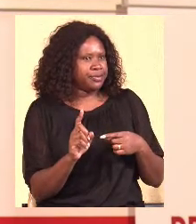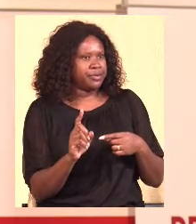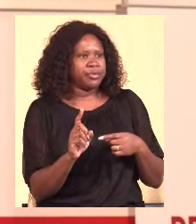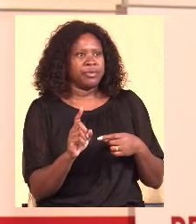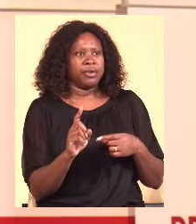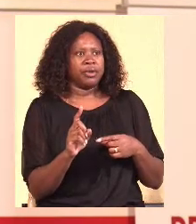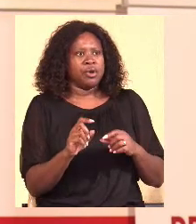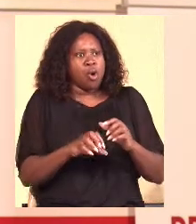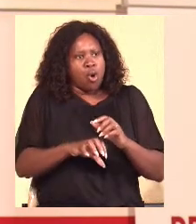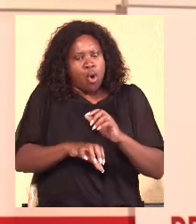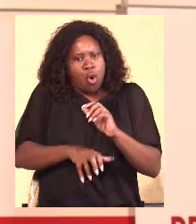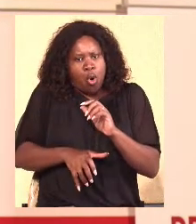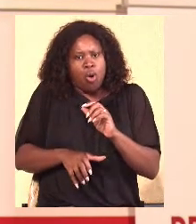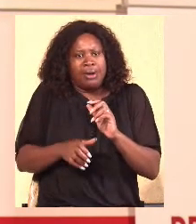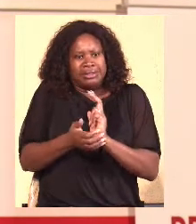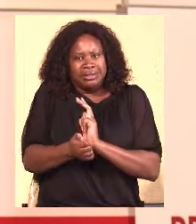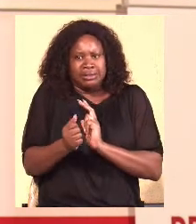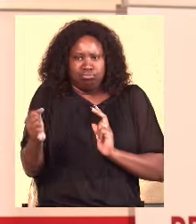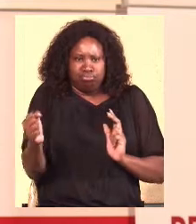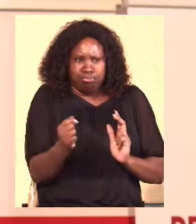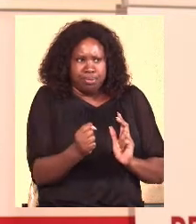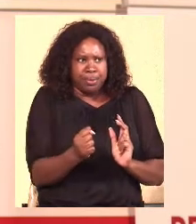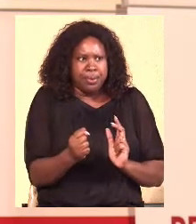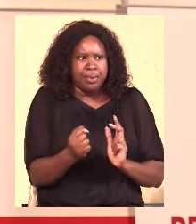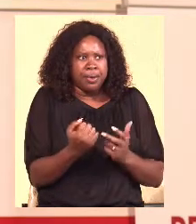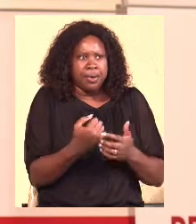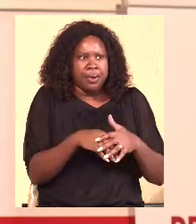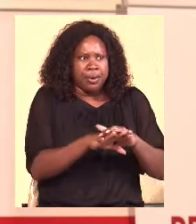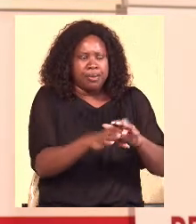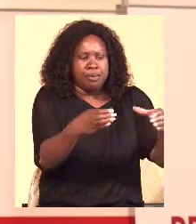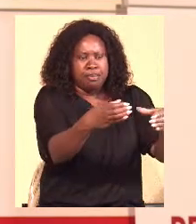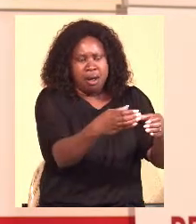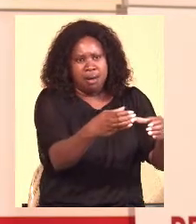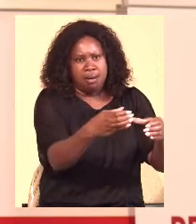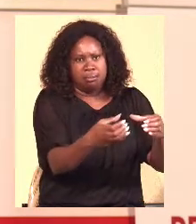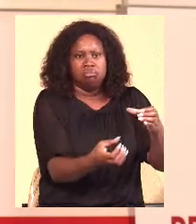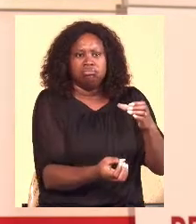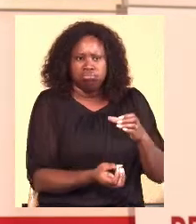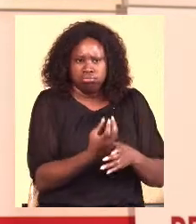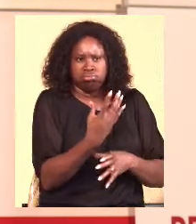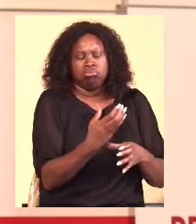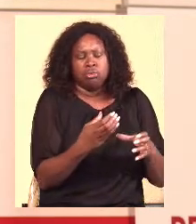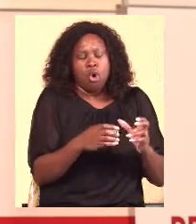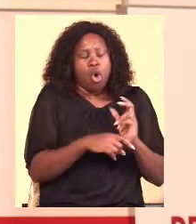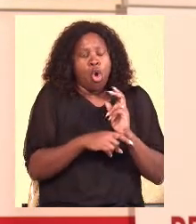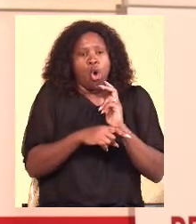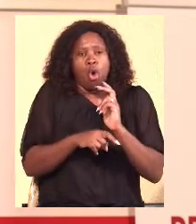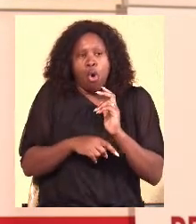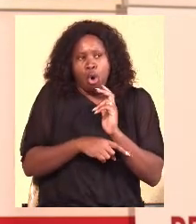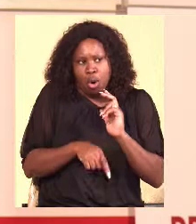constituting local experts into a group that can closely